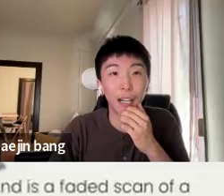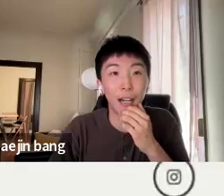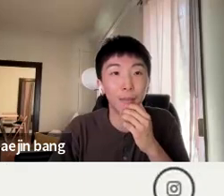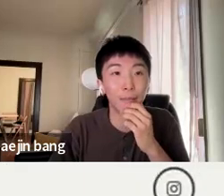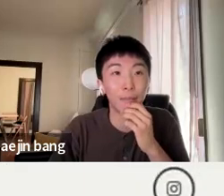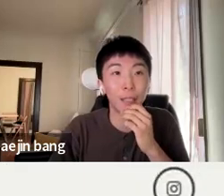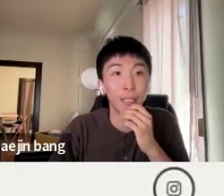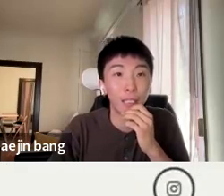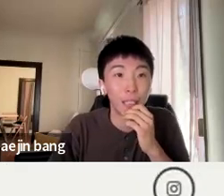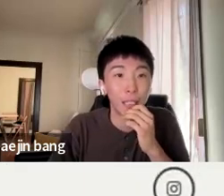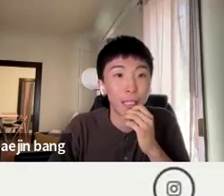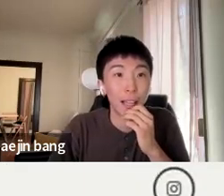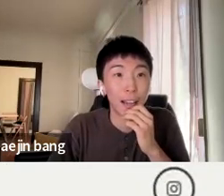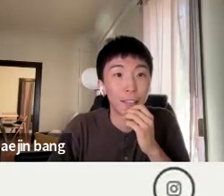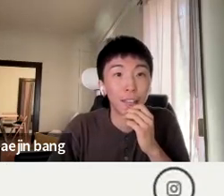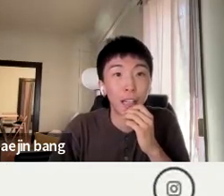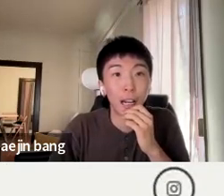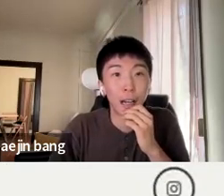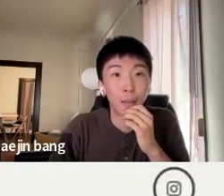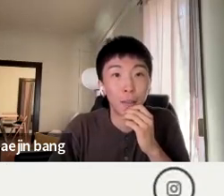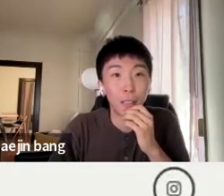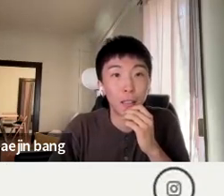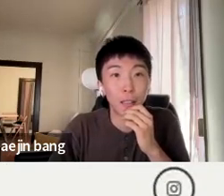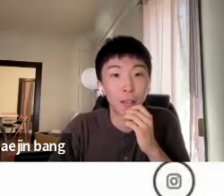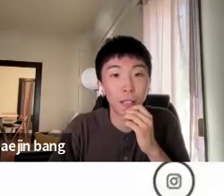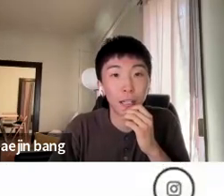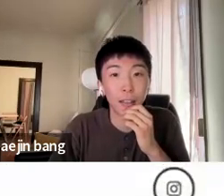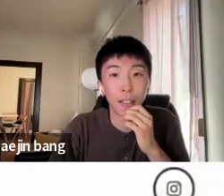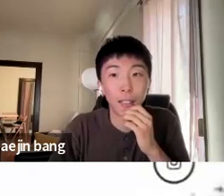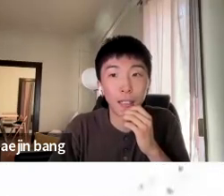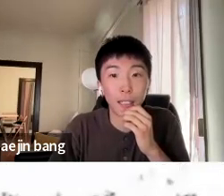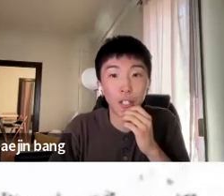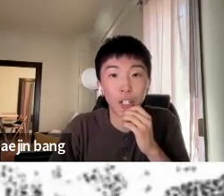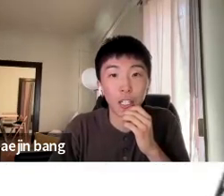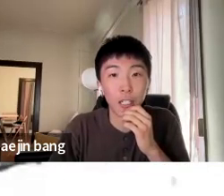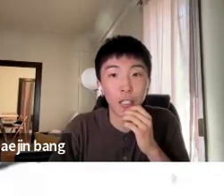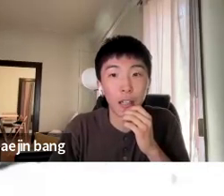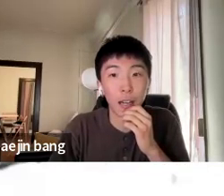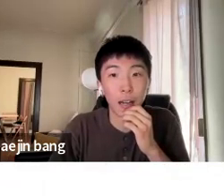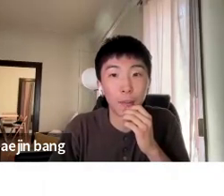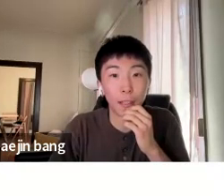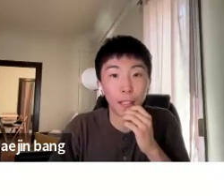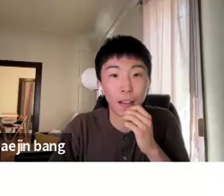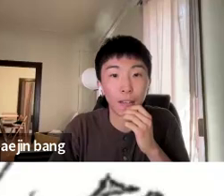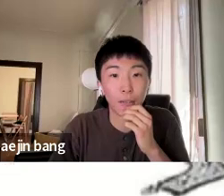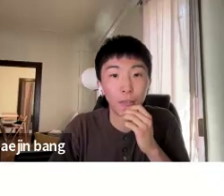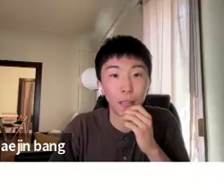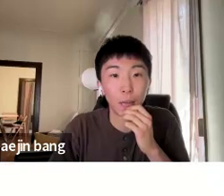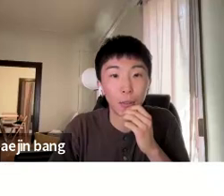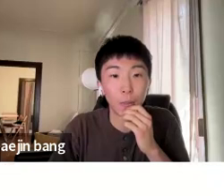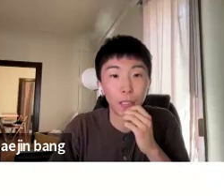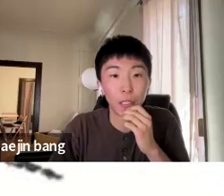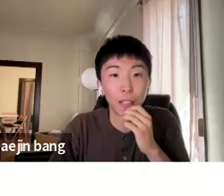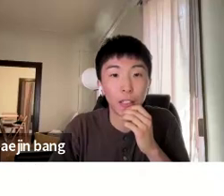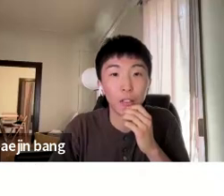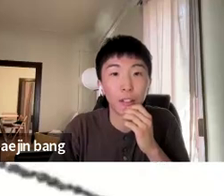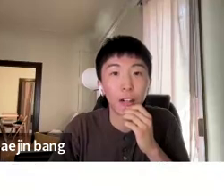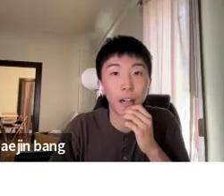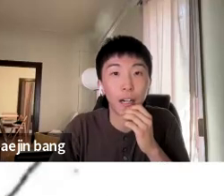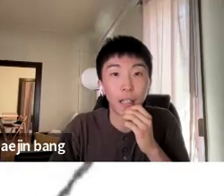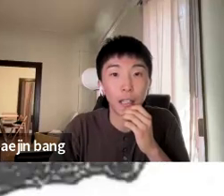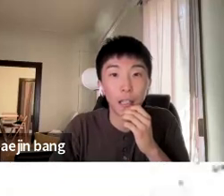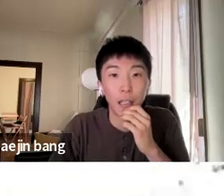out, it is live. So the other section that I've been able to put together